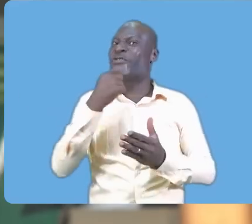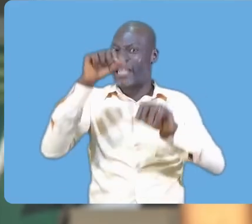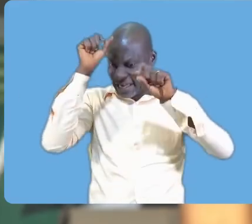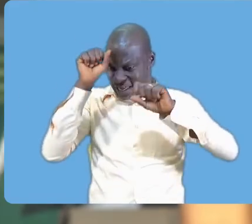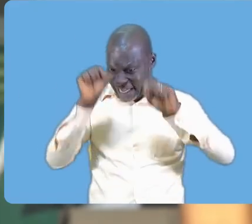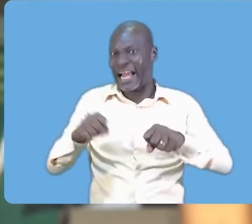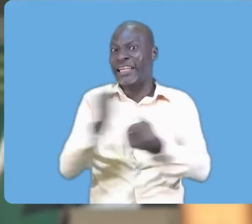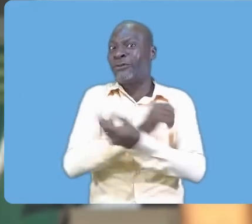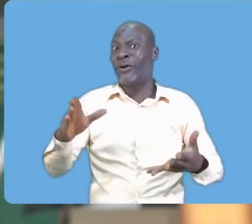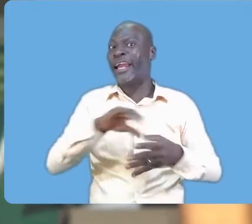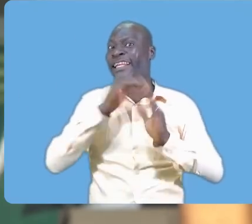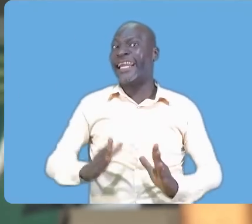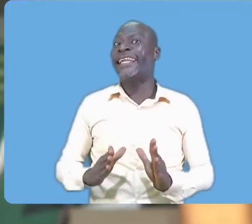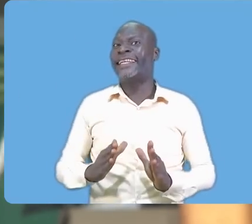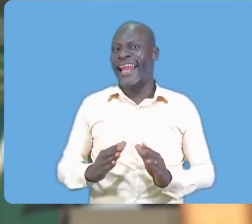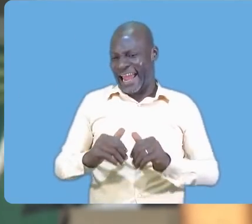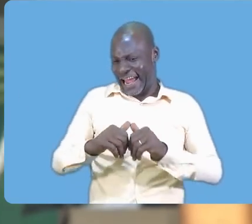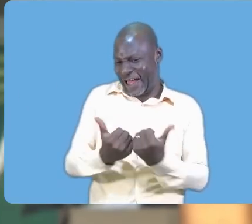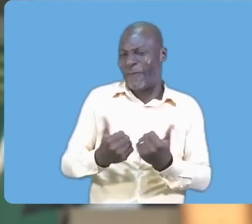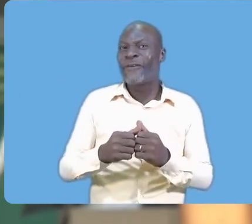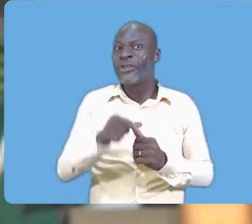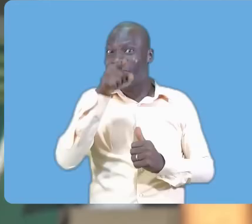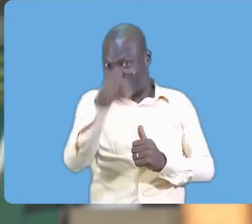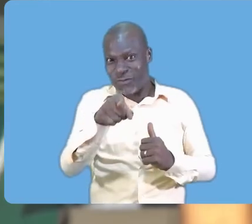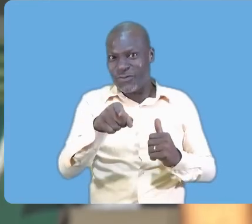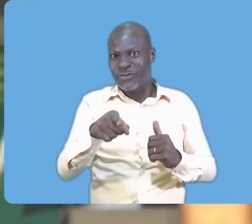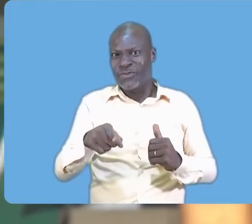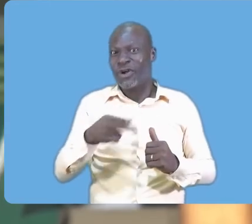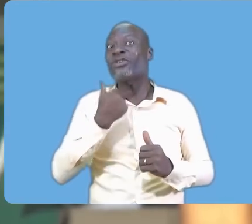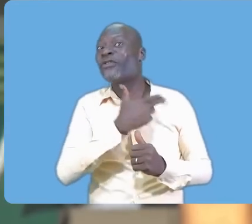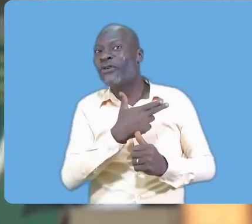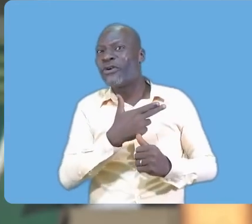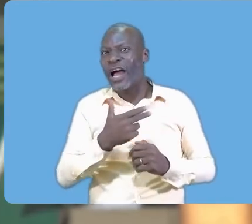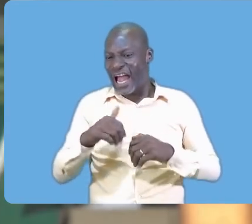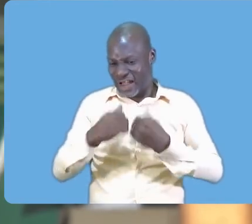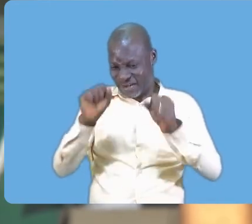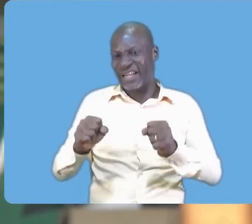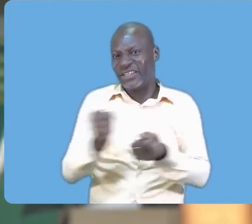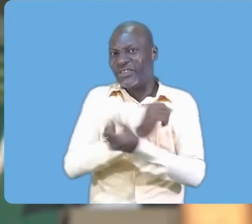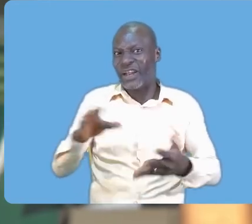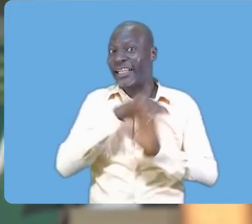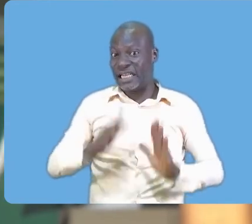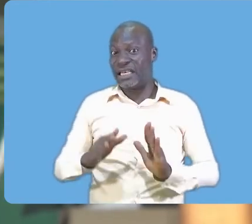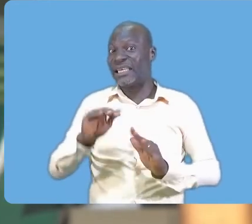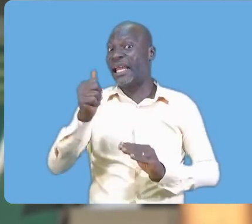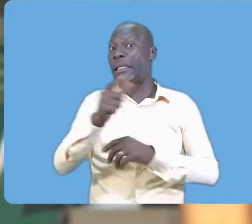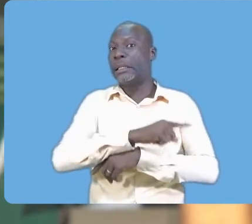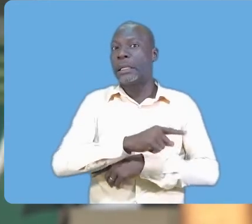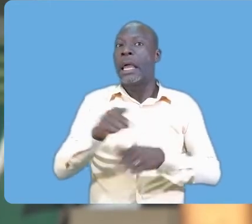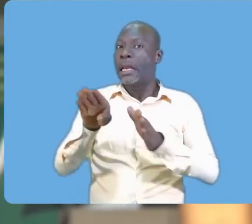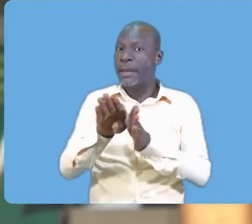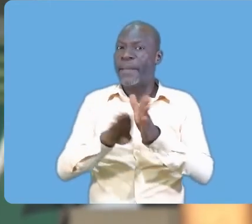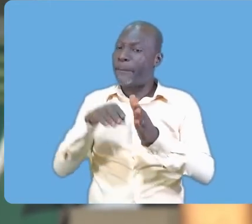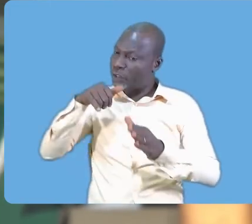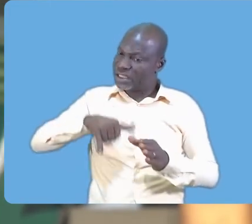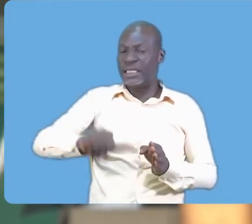collapse Christianity? If it's and Crawford attack a Bible, and the best in there, I know, and they can say, the Bible is still